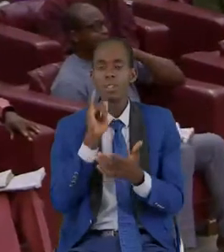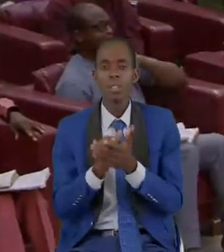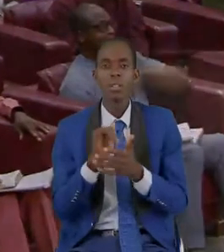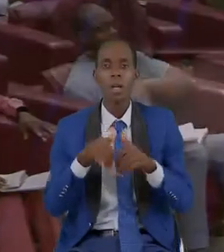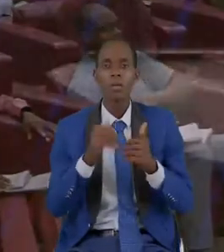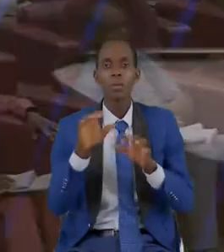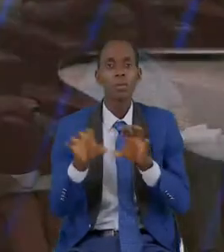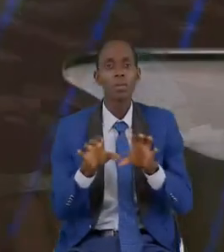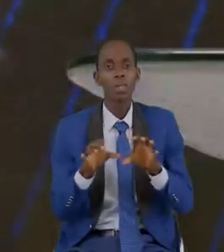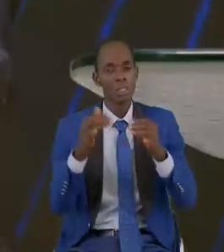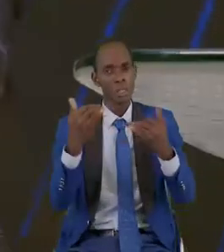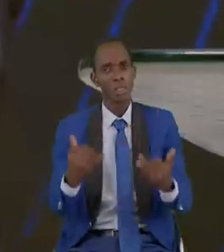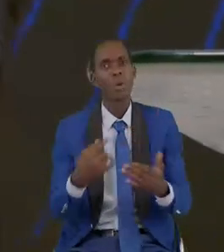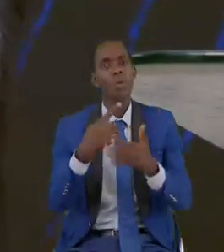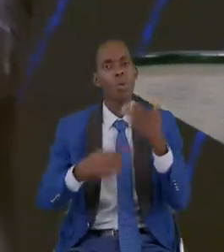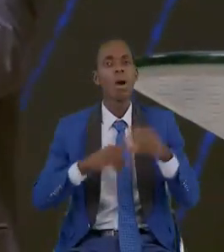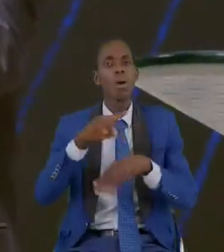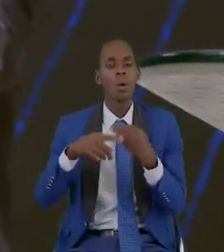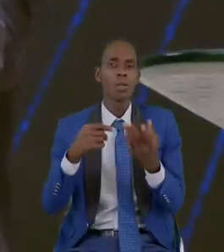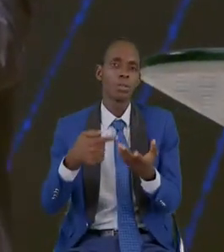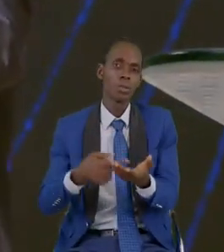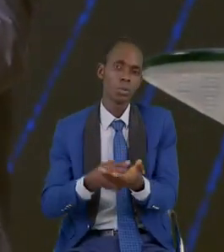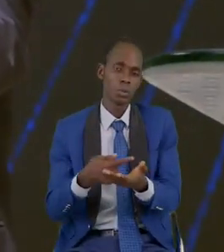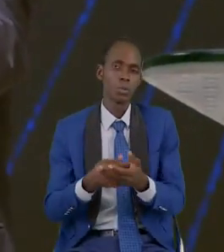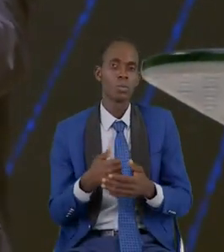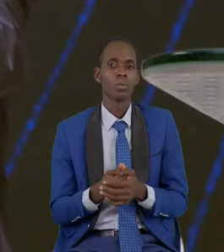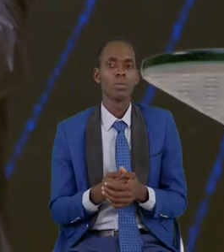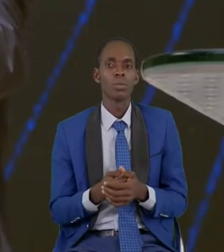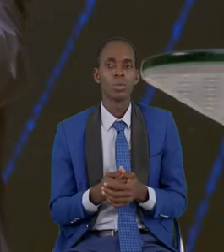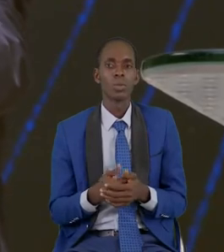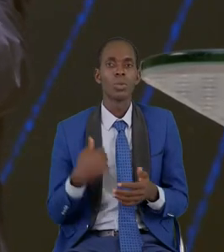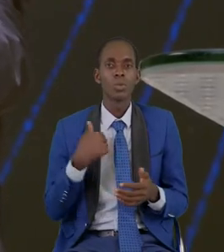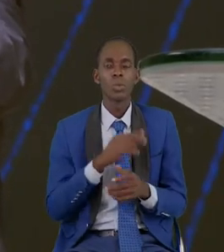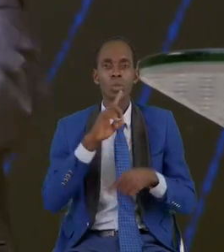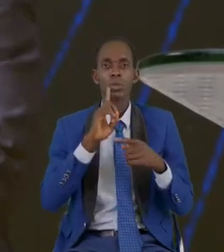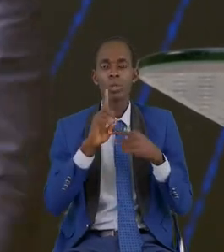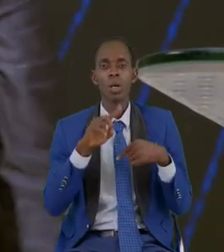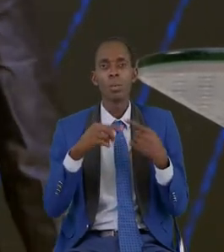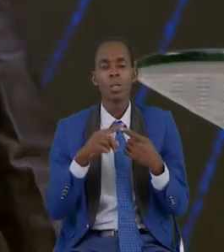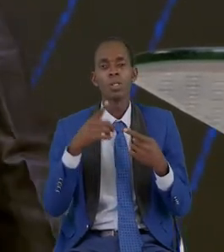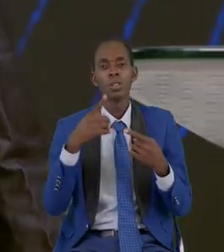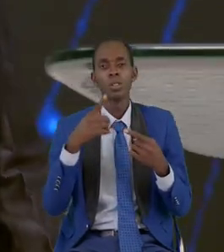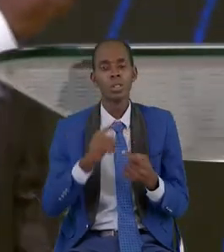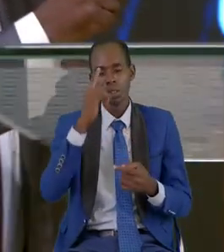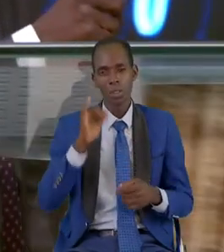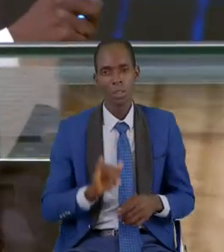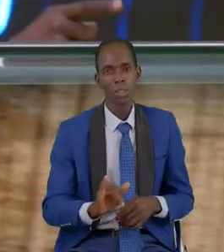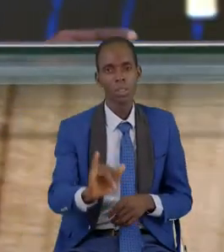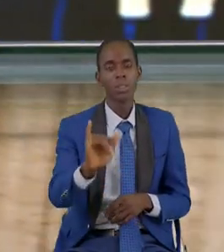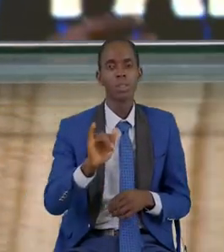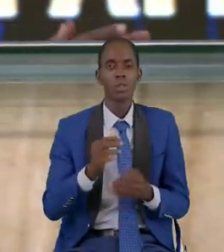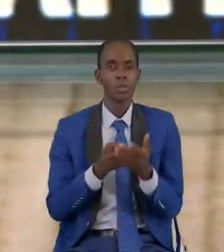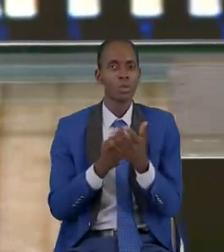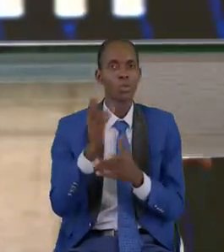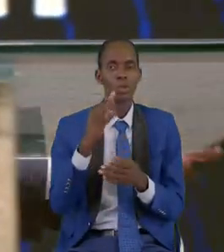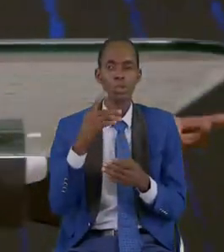gospel. Now we're talking about the eternal truth of the gospel. The truth that saves,